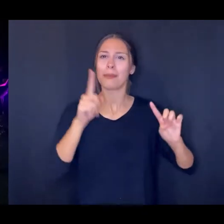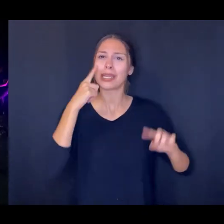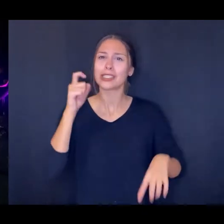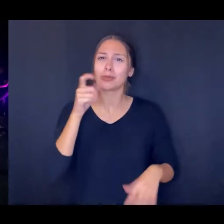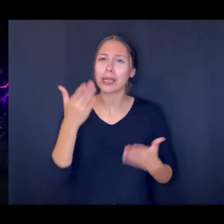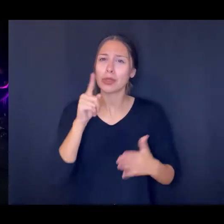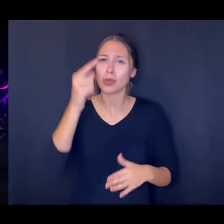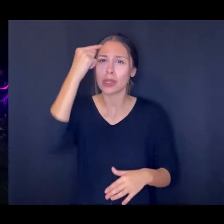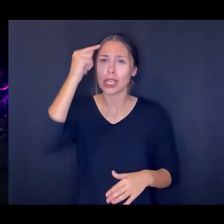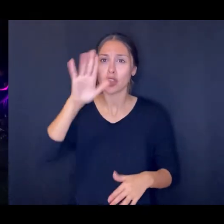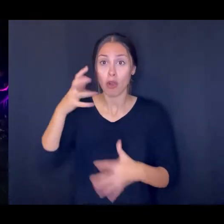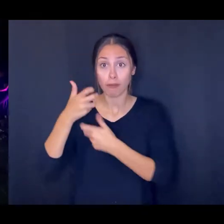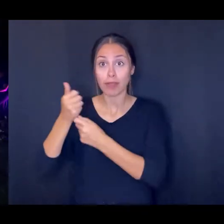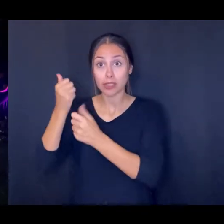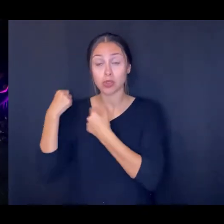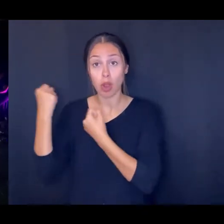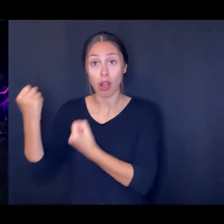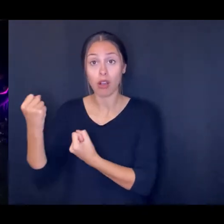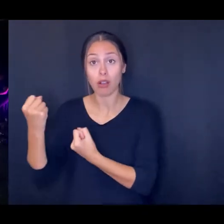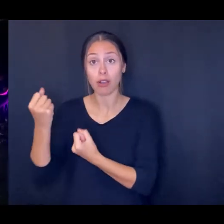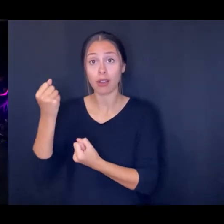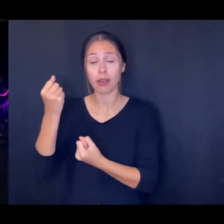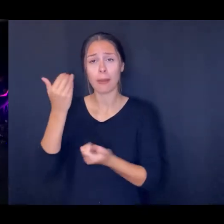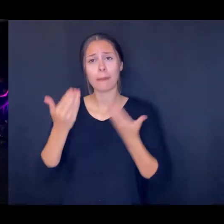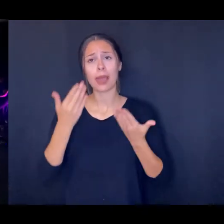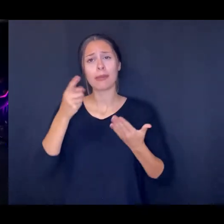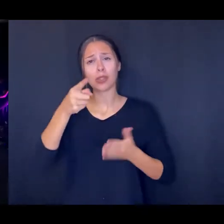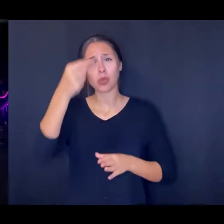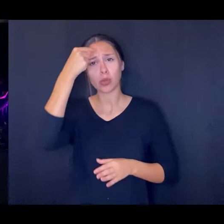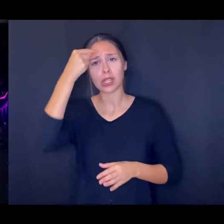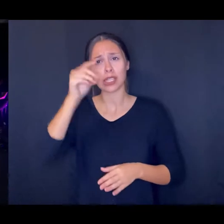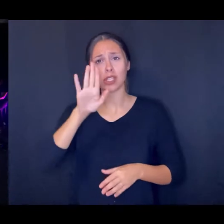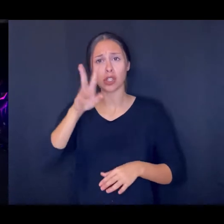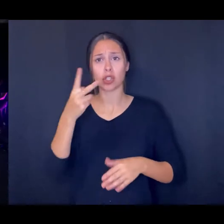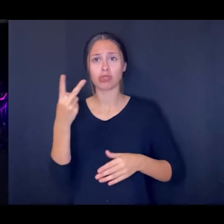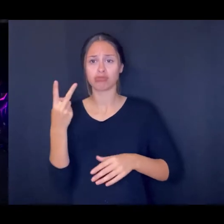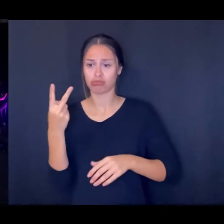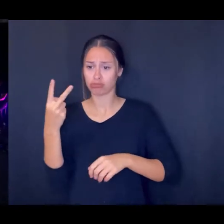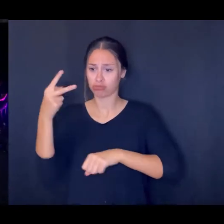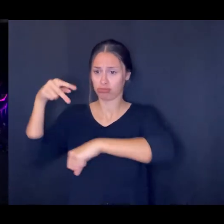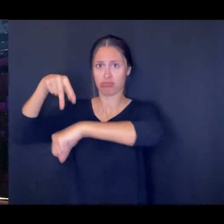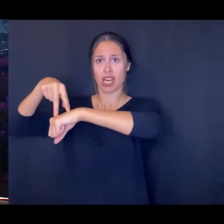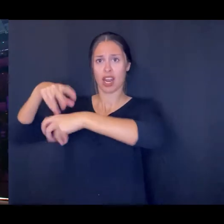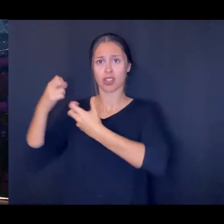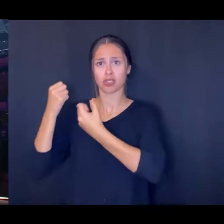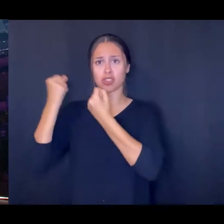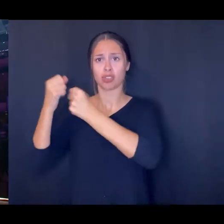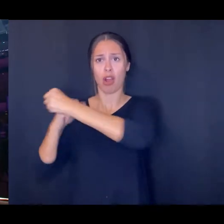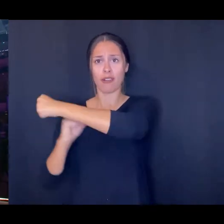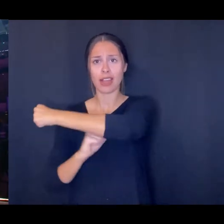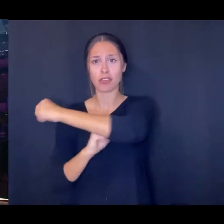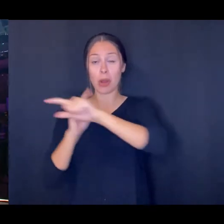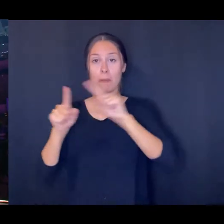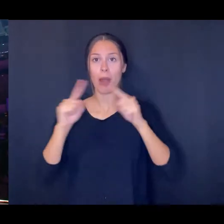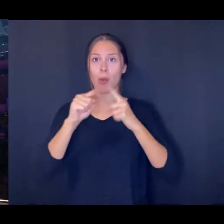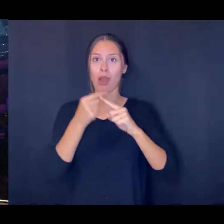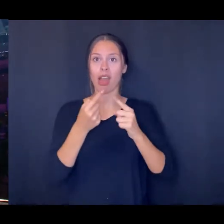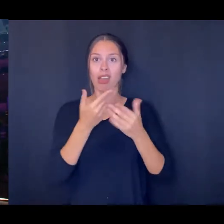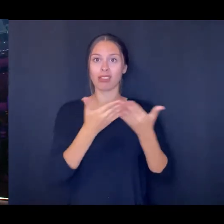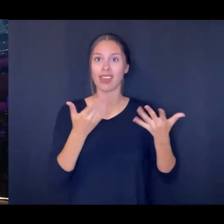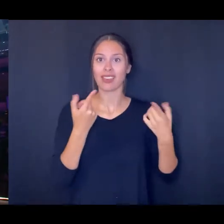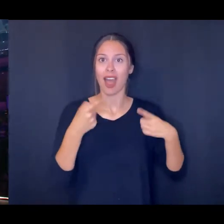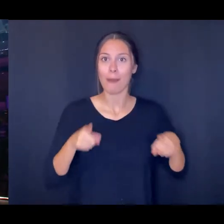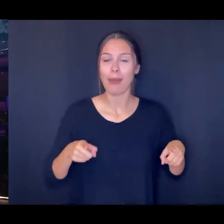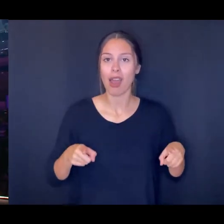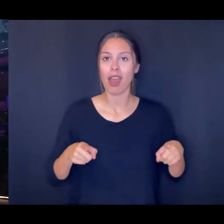Because you might think that your faith is strong. You might think that you are standing on firm foundation. But when